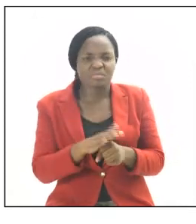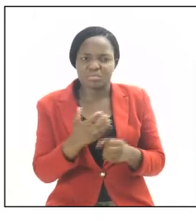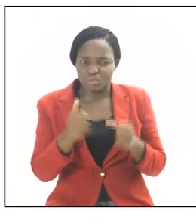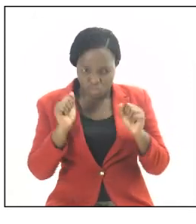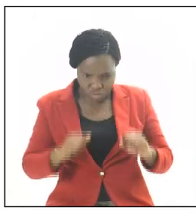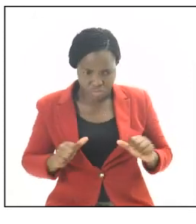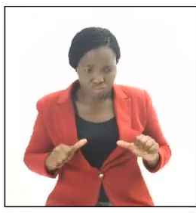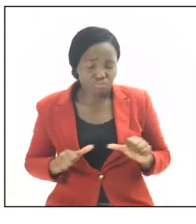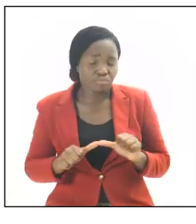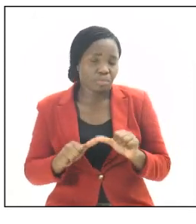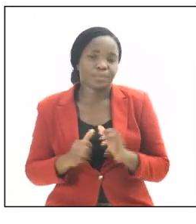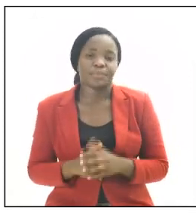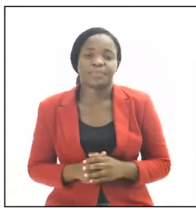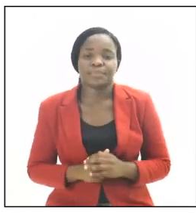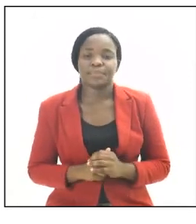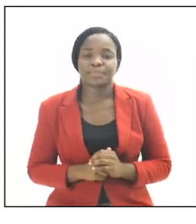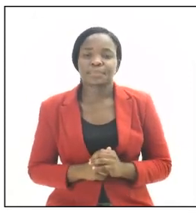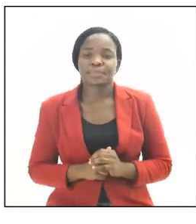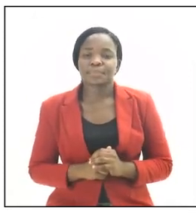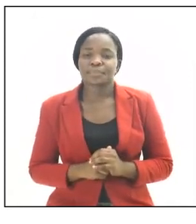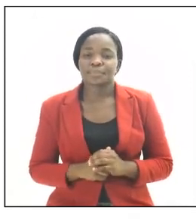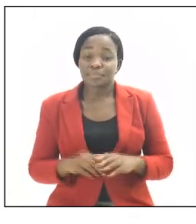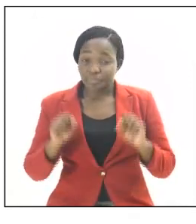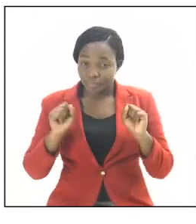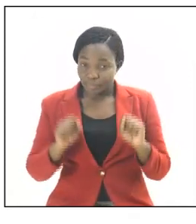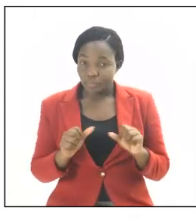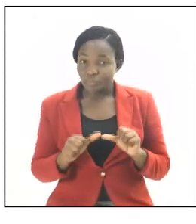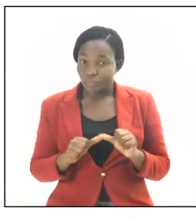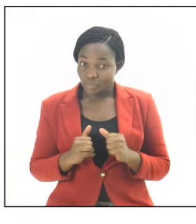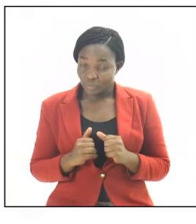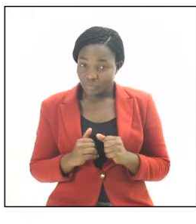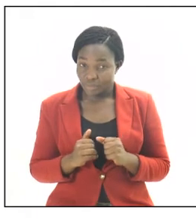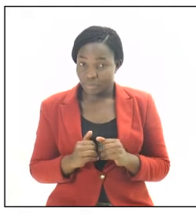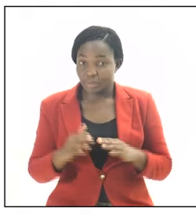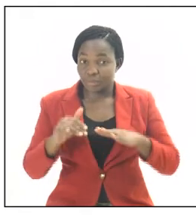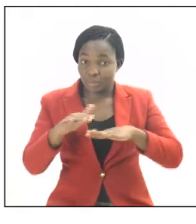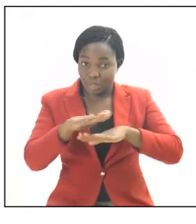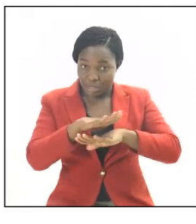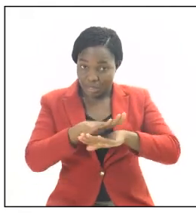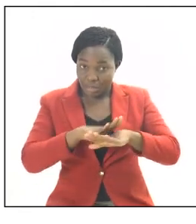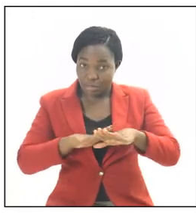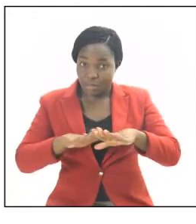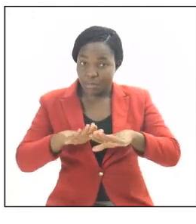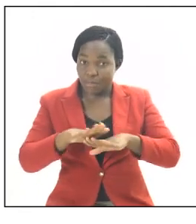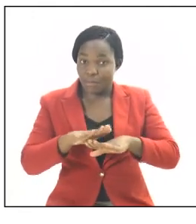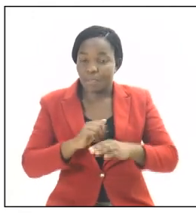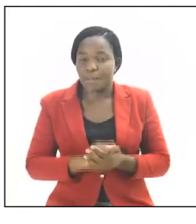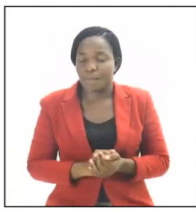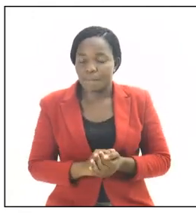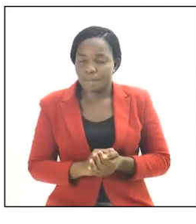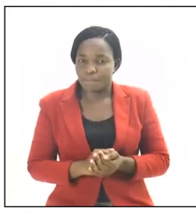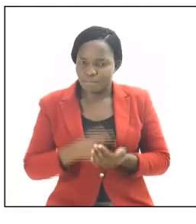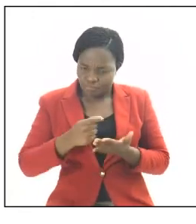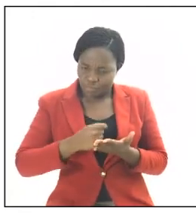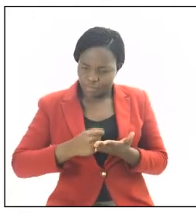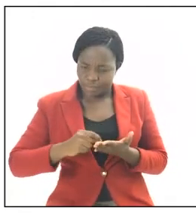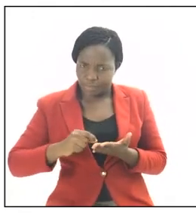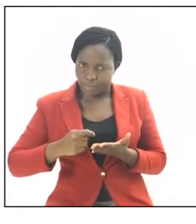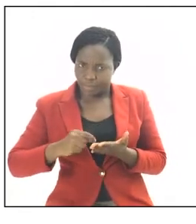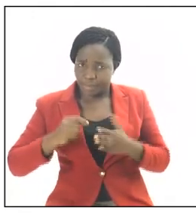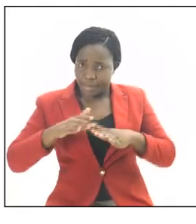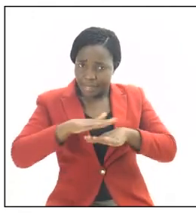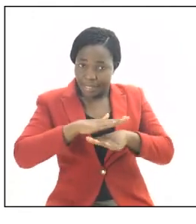continue. Yes, we can start with the area of the rectangle. Write down